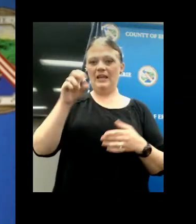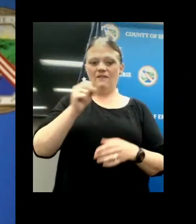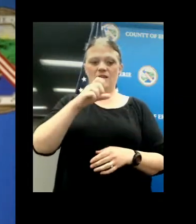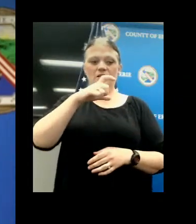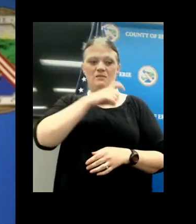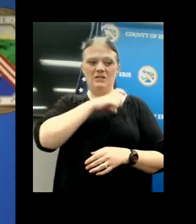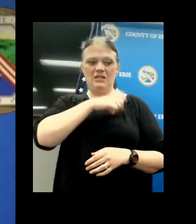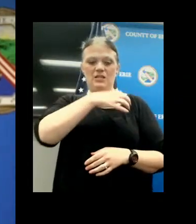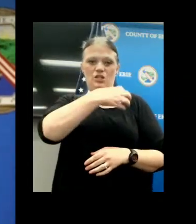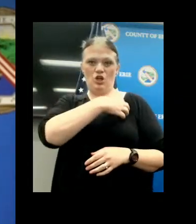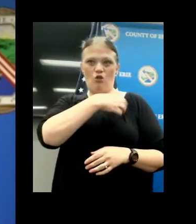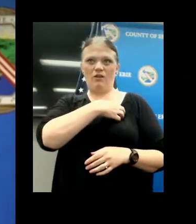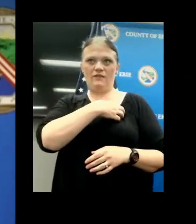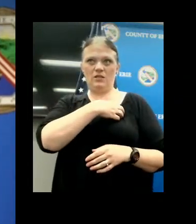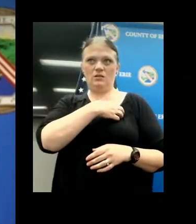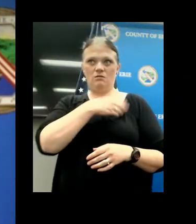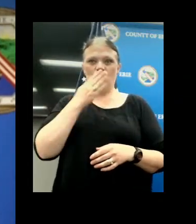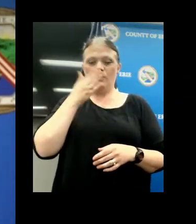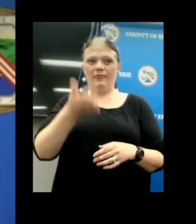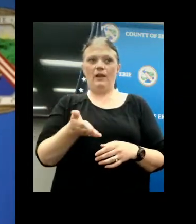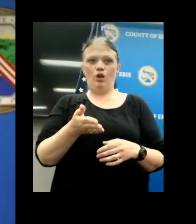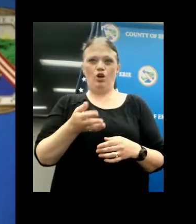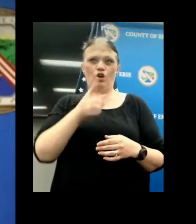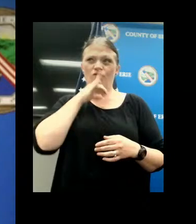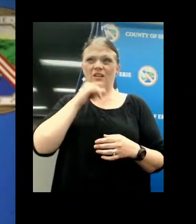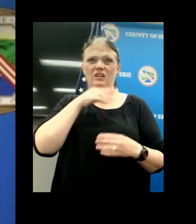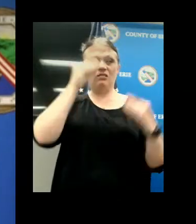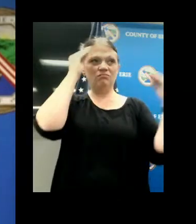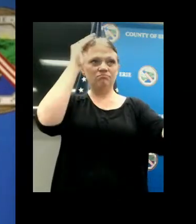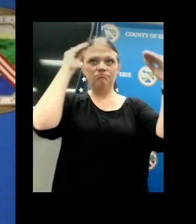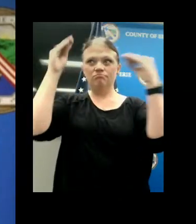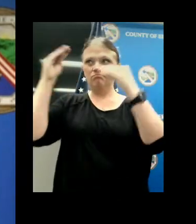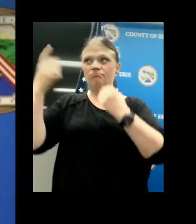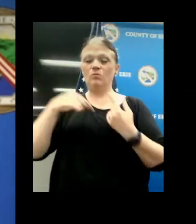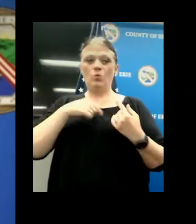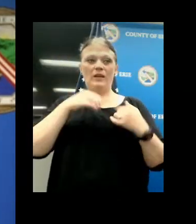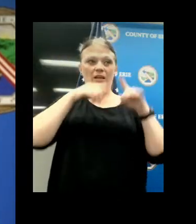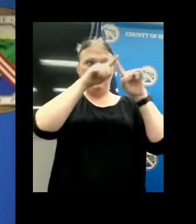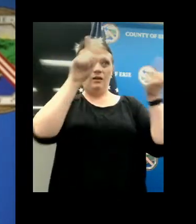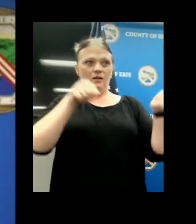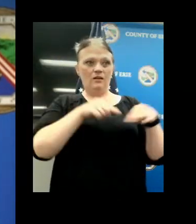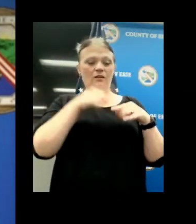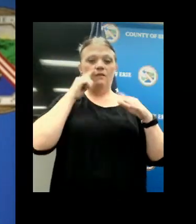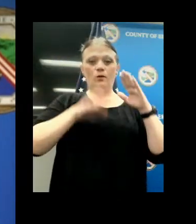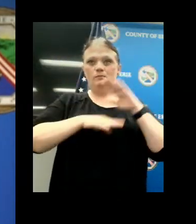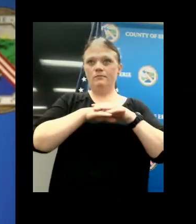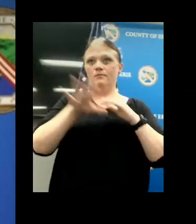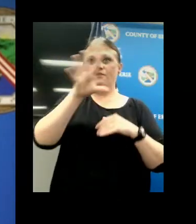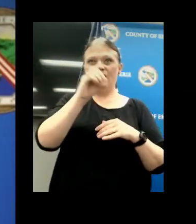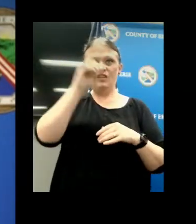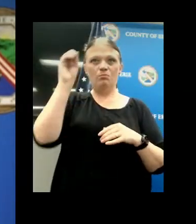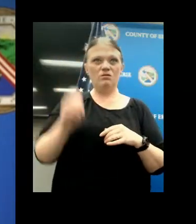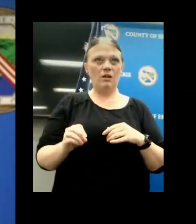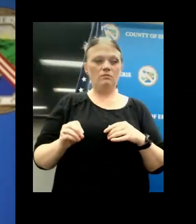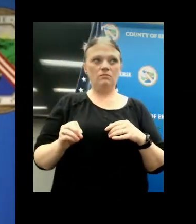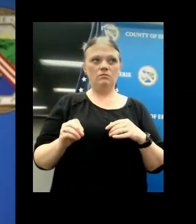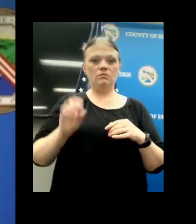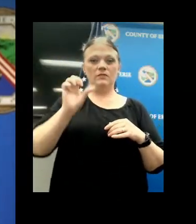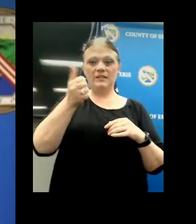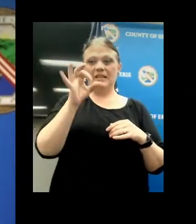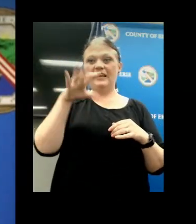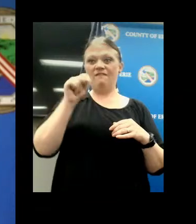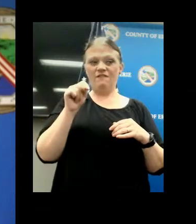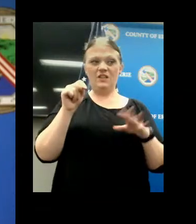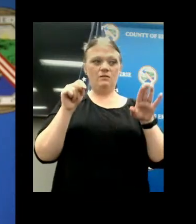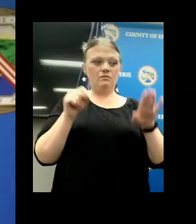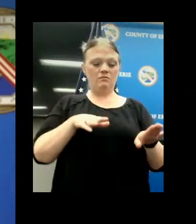Erie County Sheriffs to be at the beach this weekend. And it really comes down to education. We have signage up about 50% capacity, 10 feet on, like I said on the